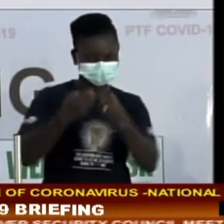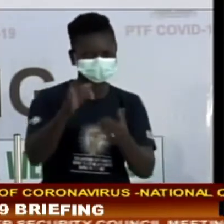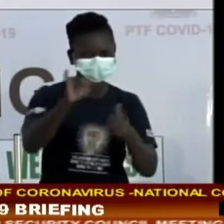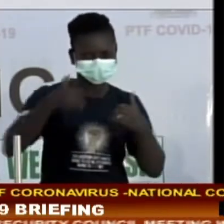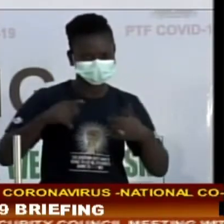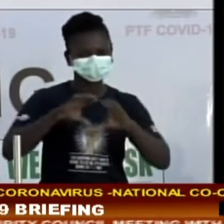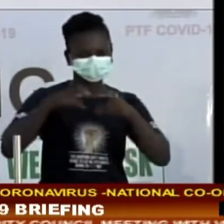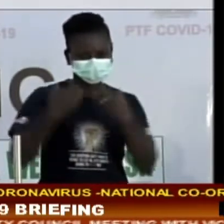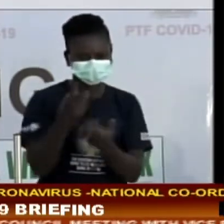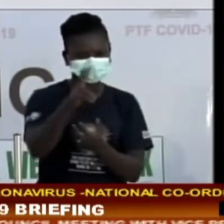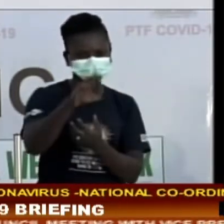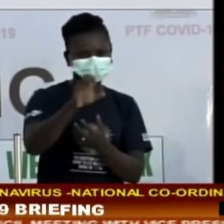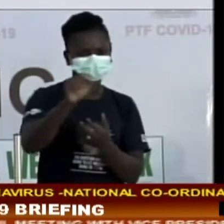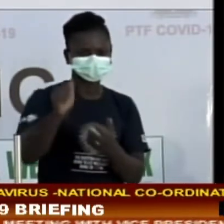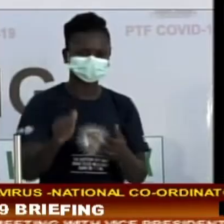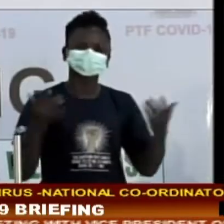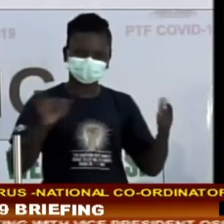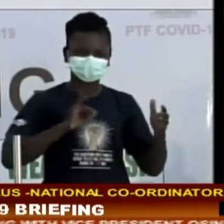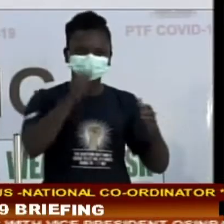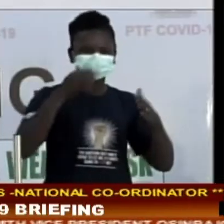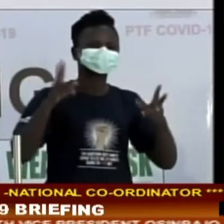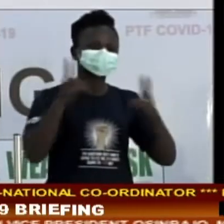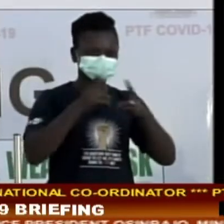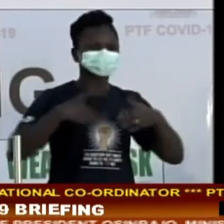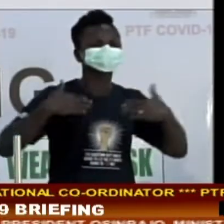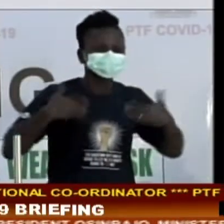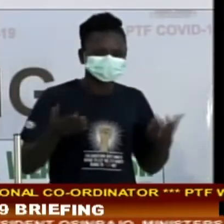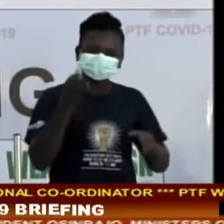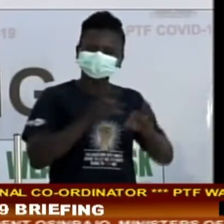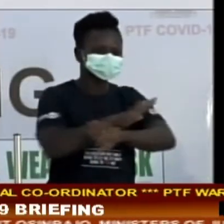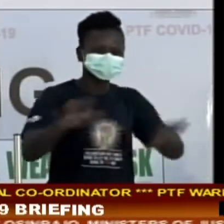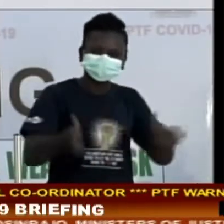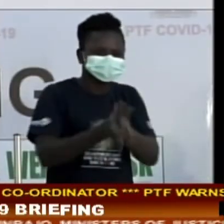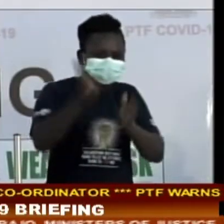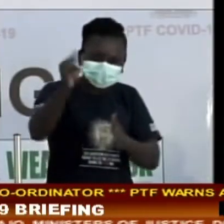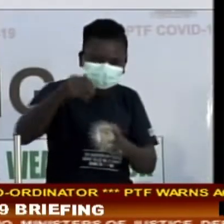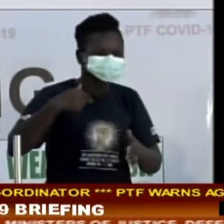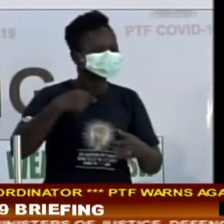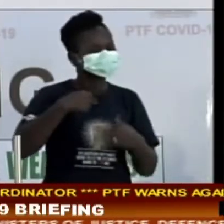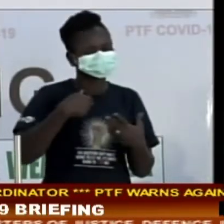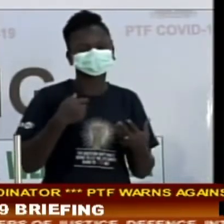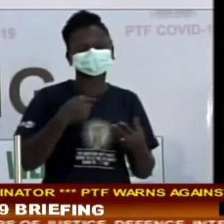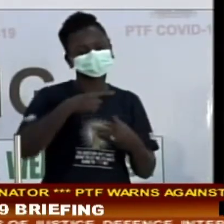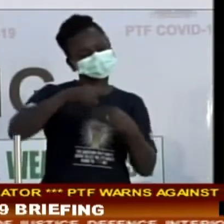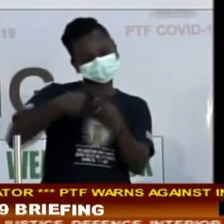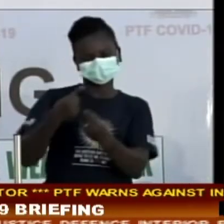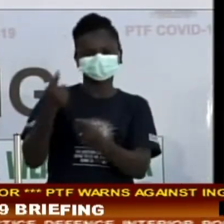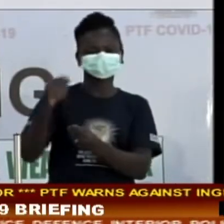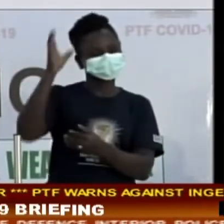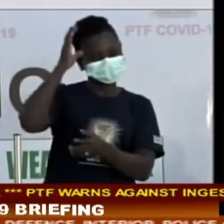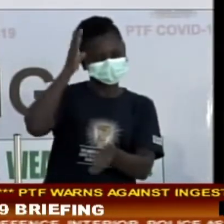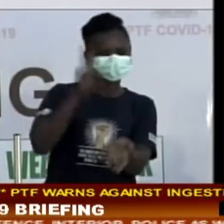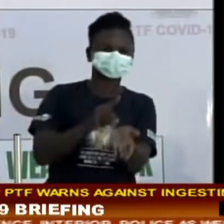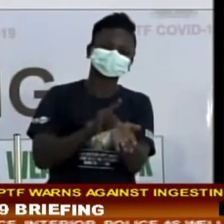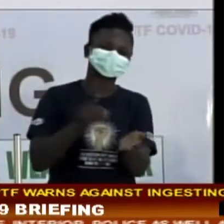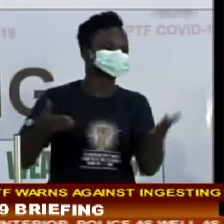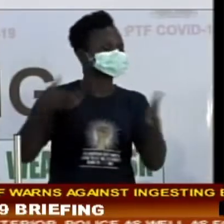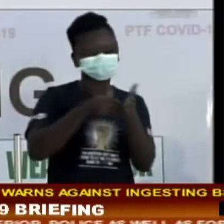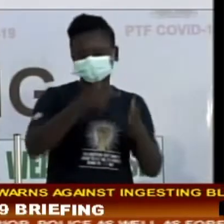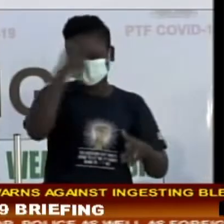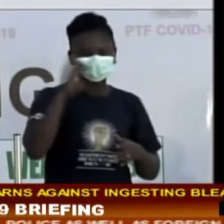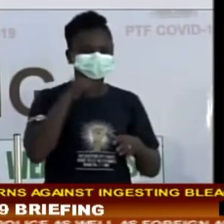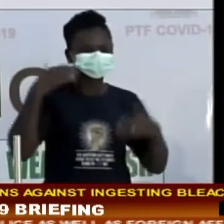uh I'll very happy if you don't ask me about where where they are because they are not they're not uh really our uh guest